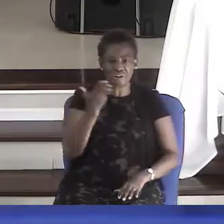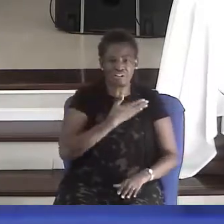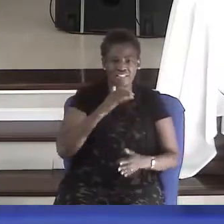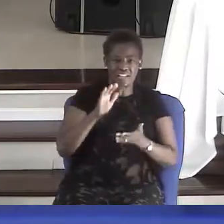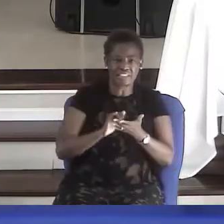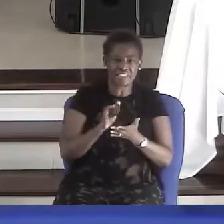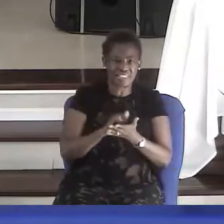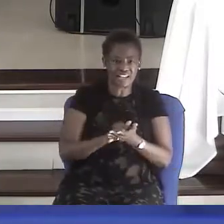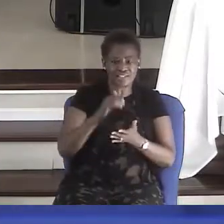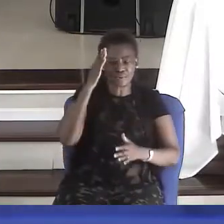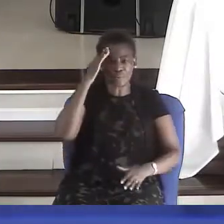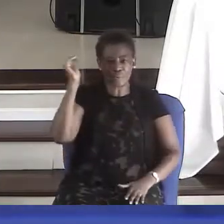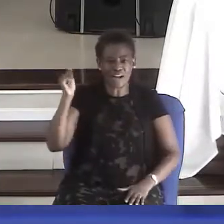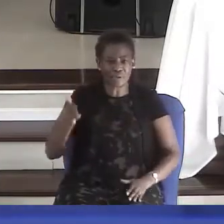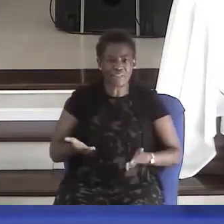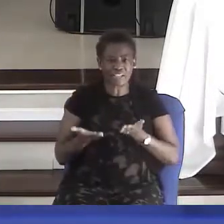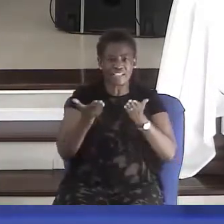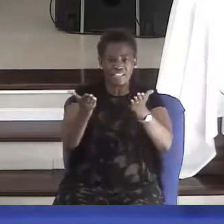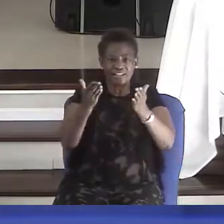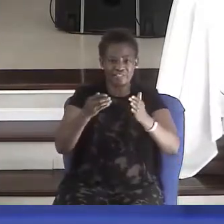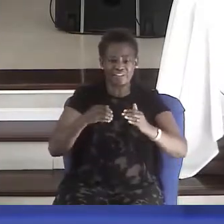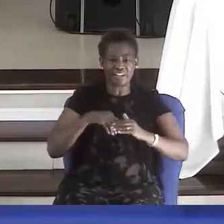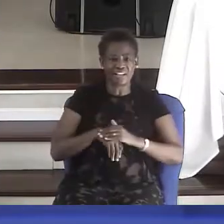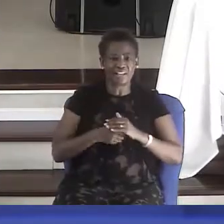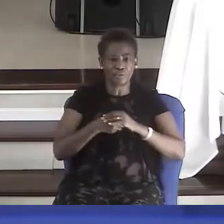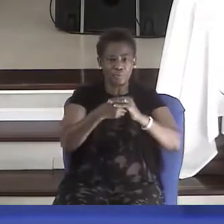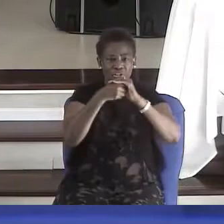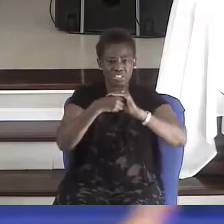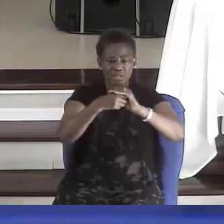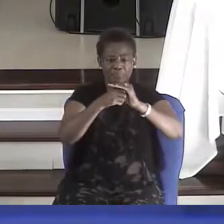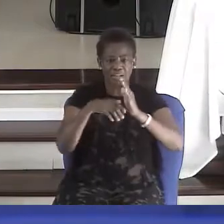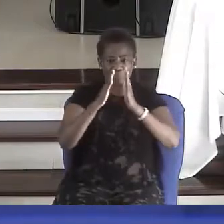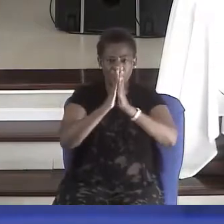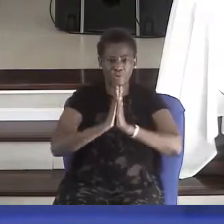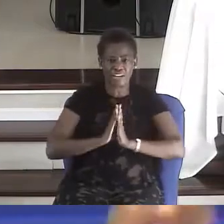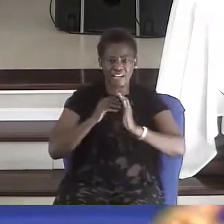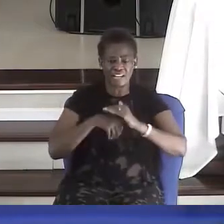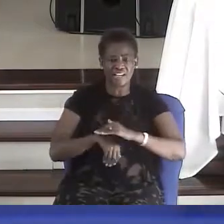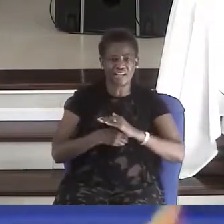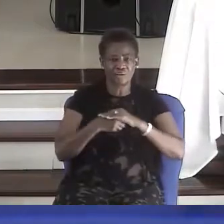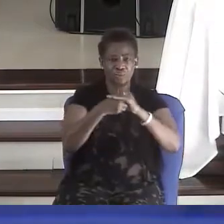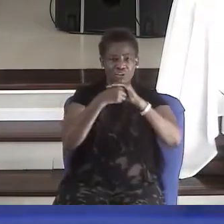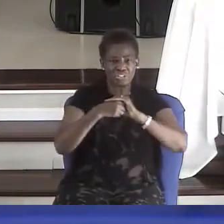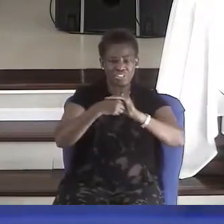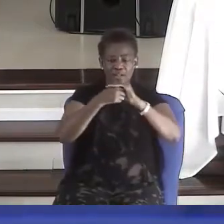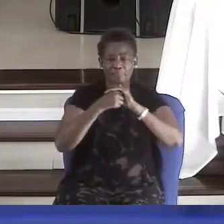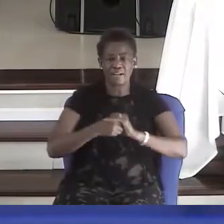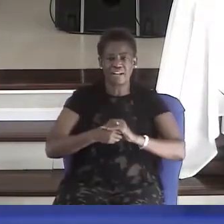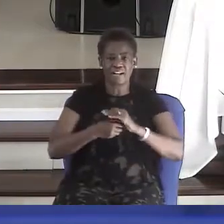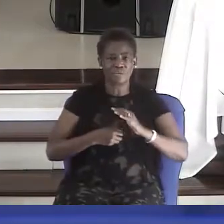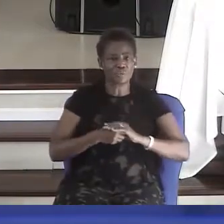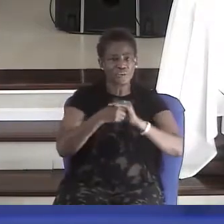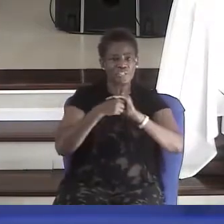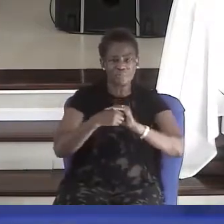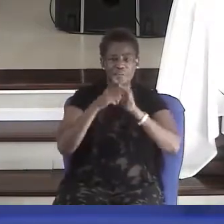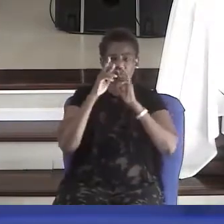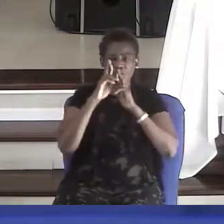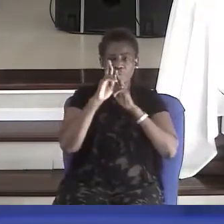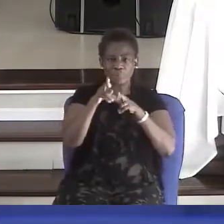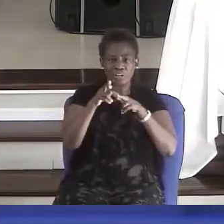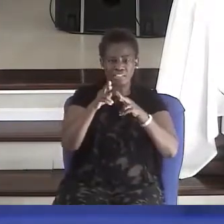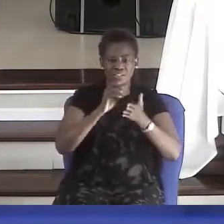worship. That's why worship is human responding to divine revelation,